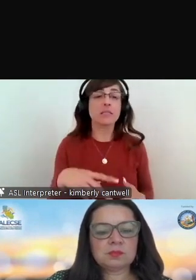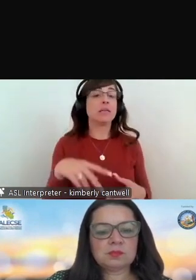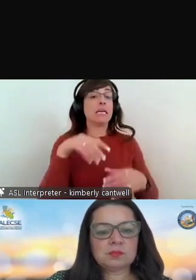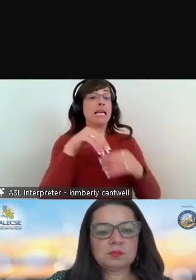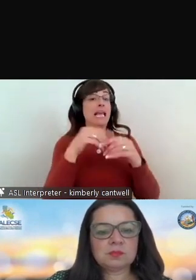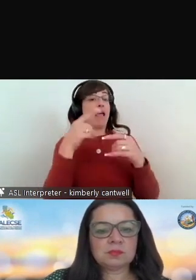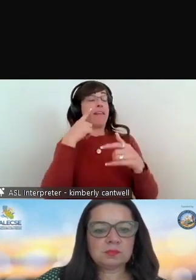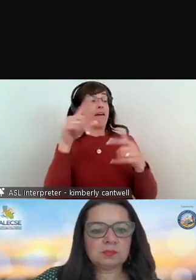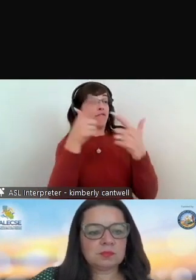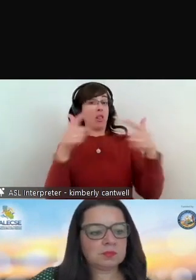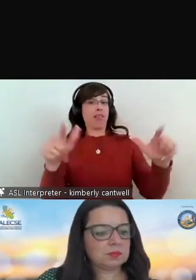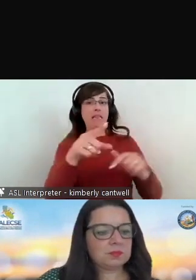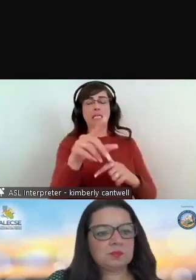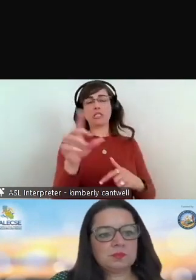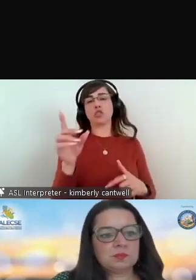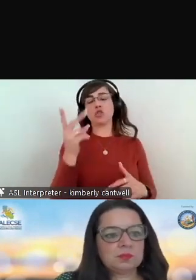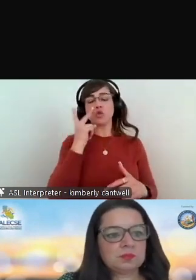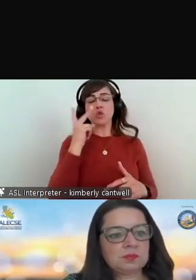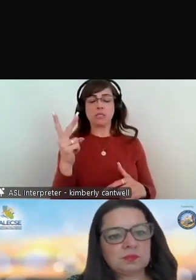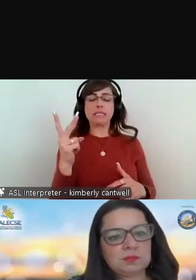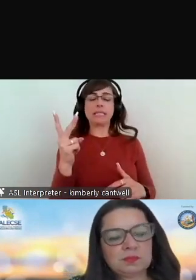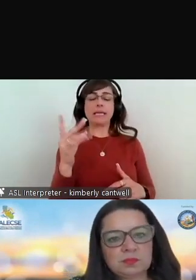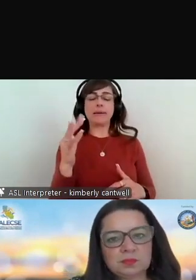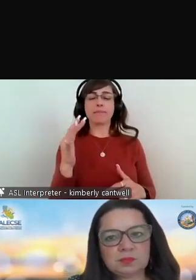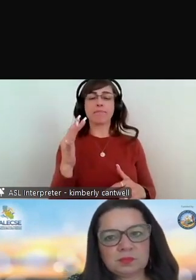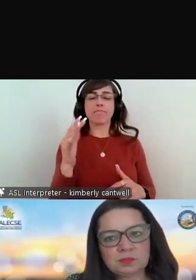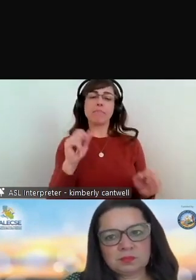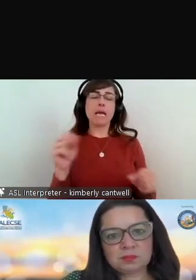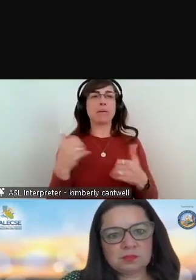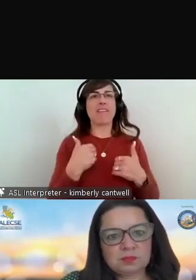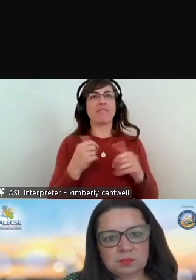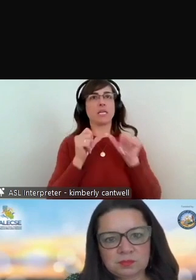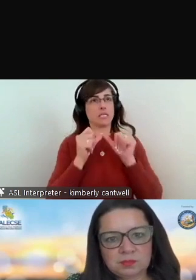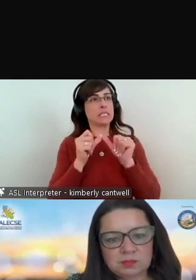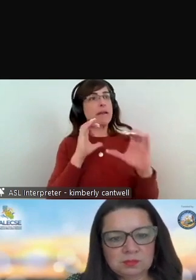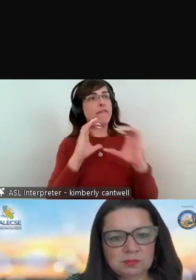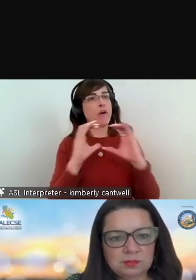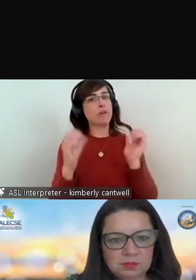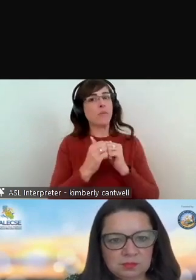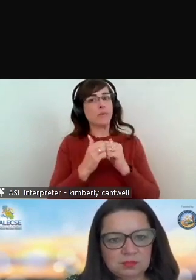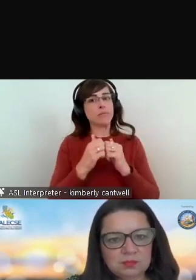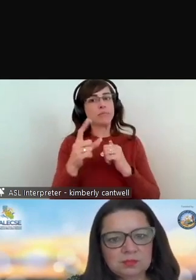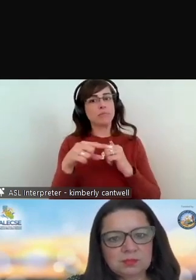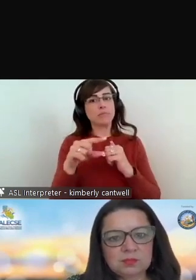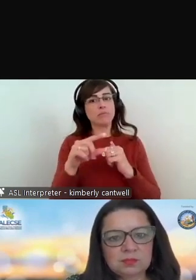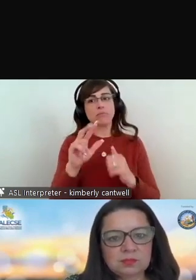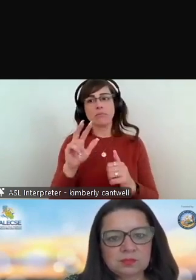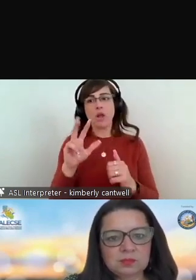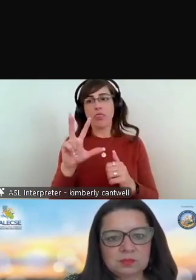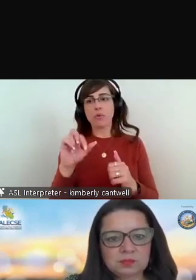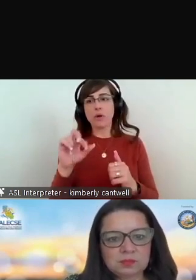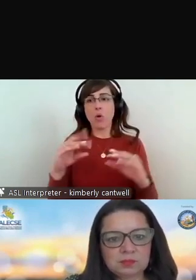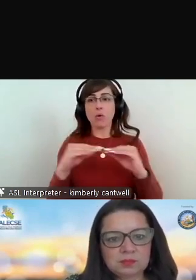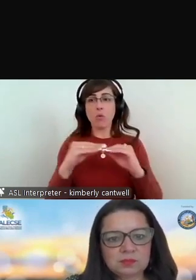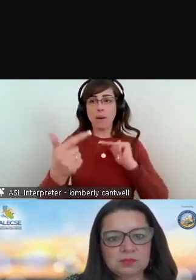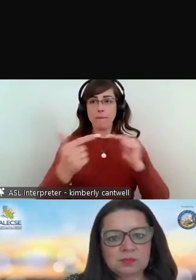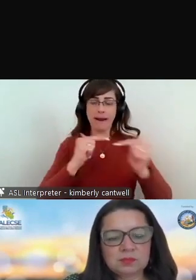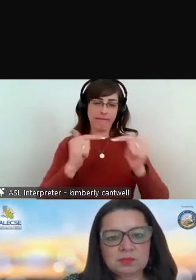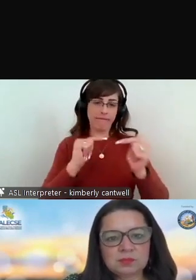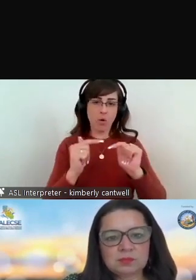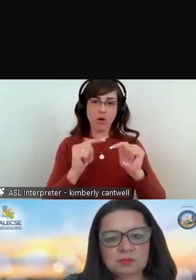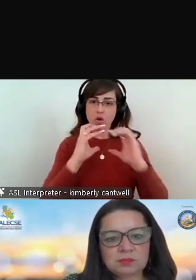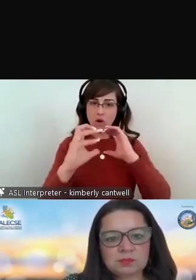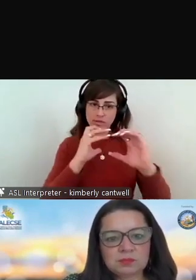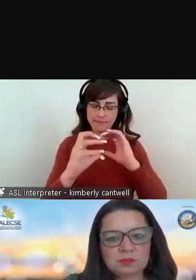language, for language, this is where you're going to start to be able to have a sustained conversation, 3 or more back and forth.